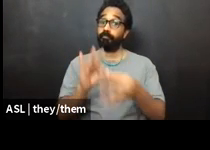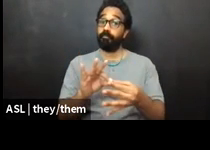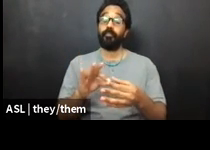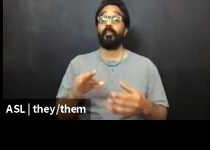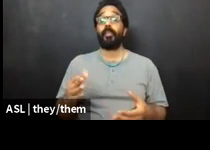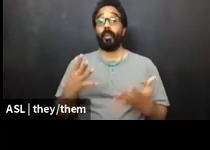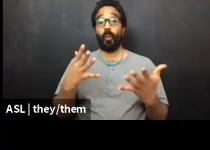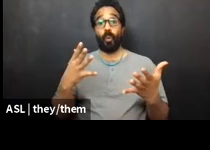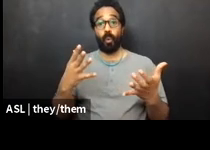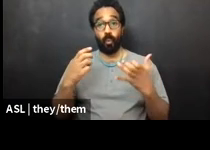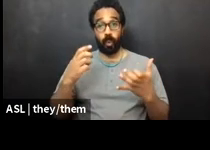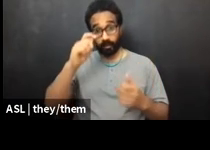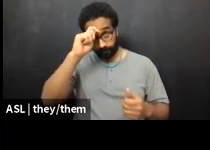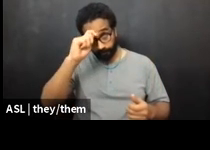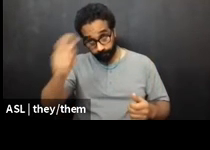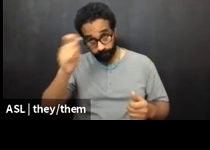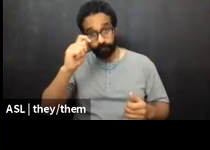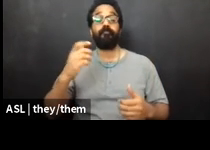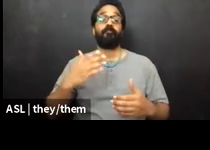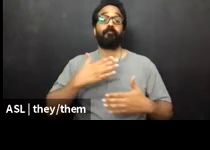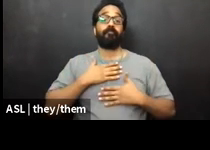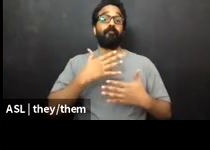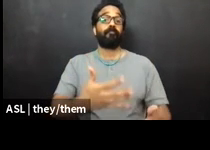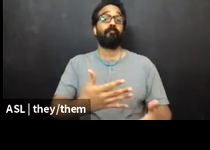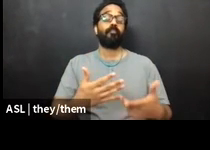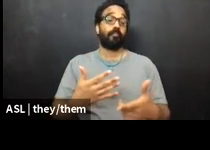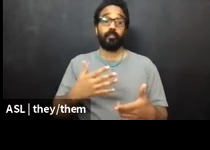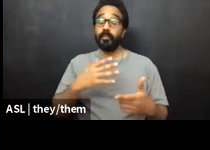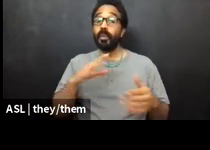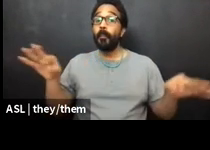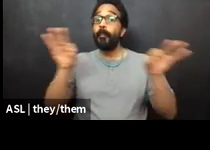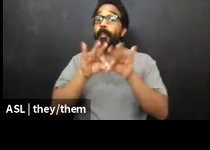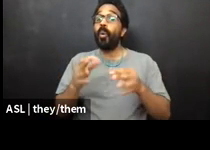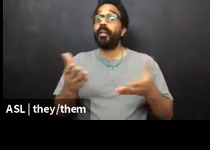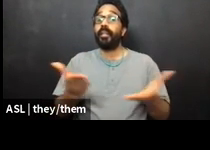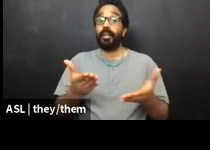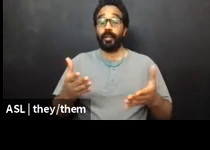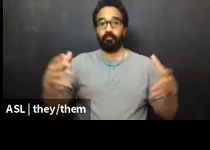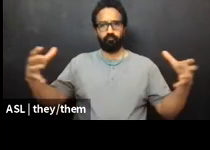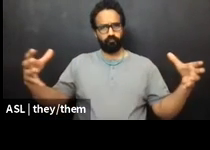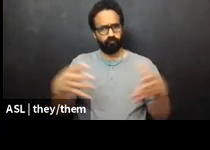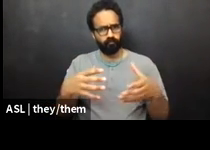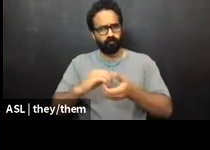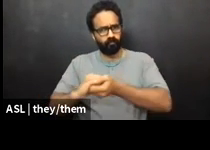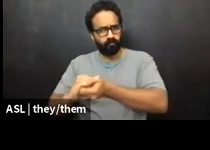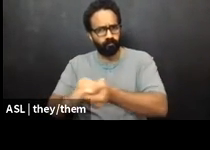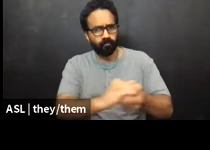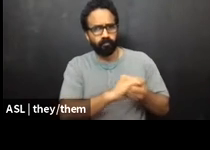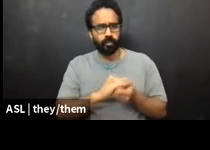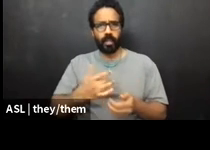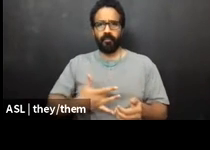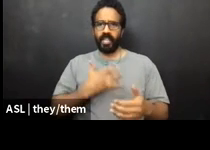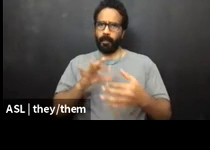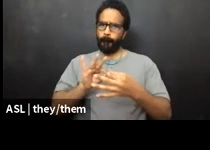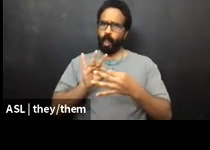acknowledging a space together in this digital platform, there really can be a sense of belonging and community established in these digital platforms. I'm sure everybody's